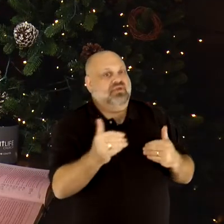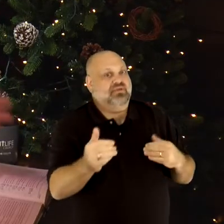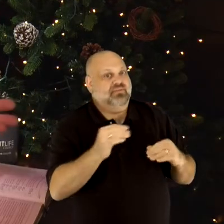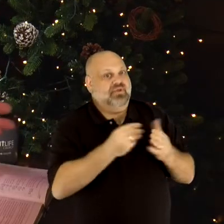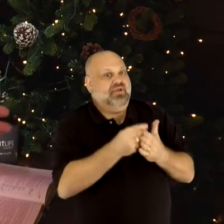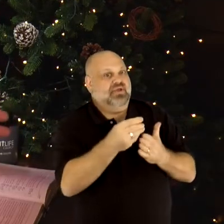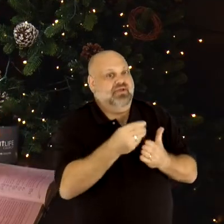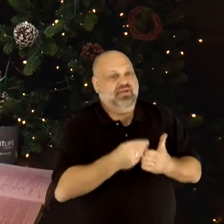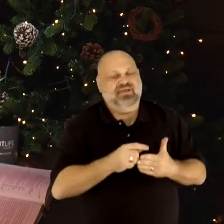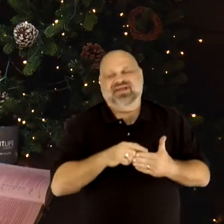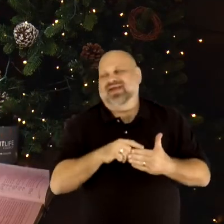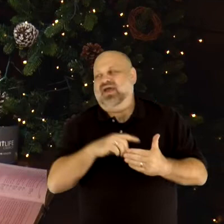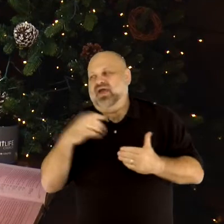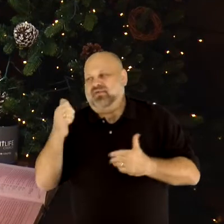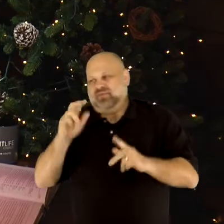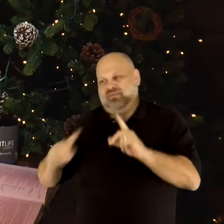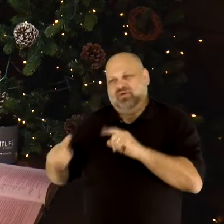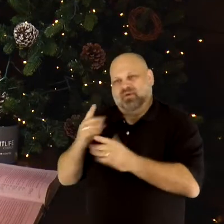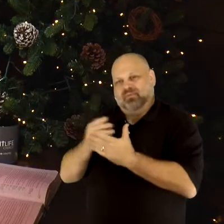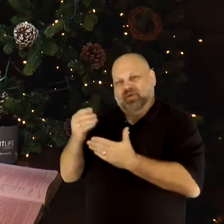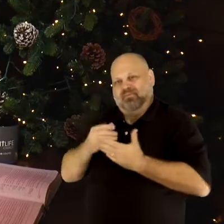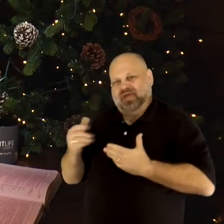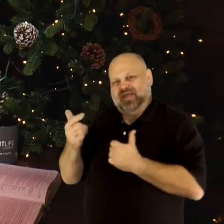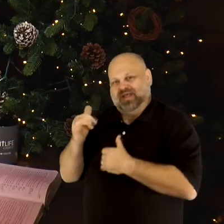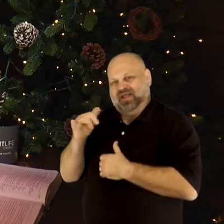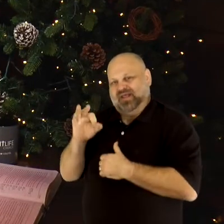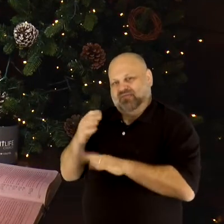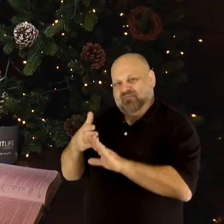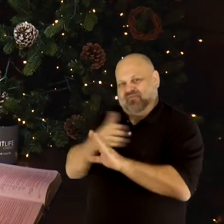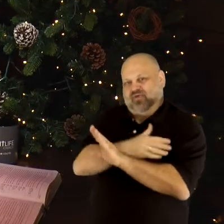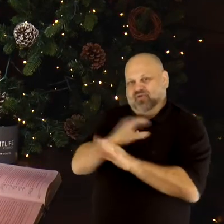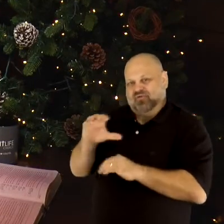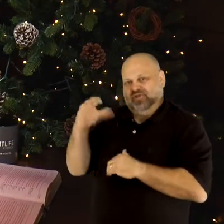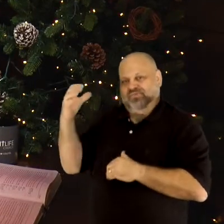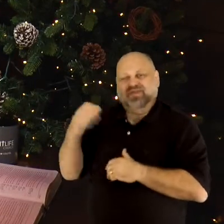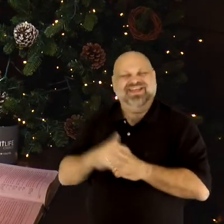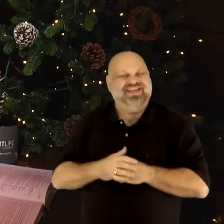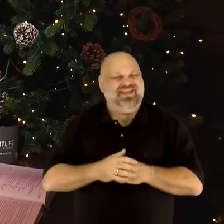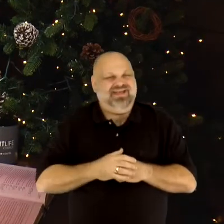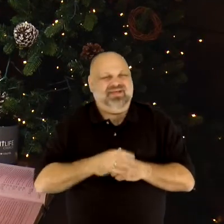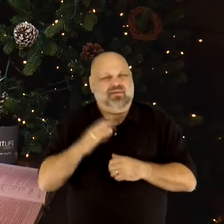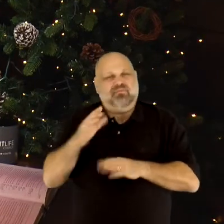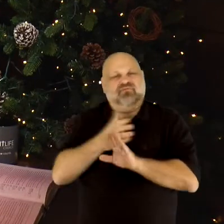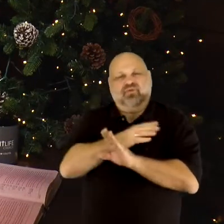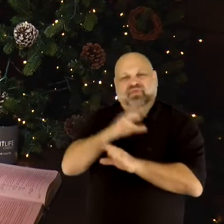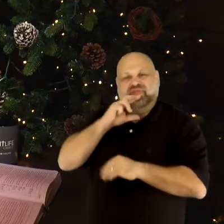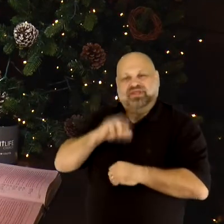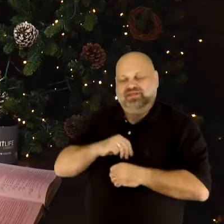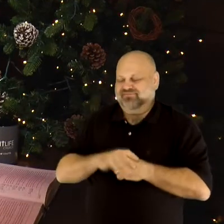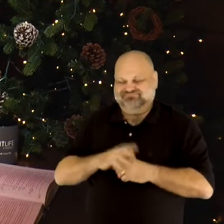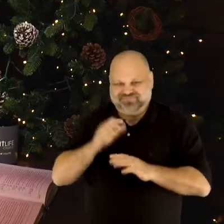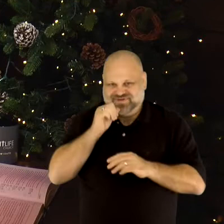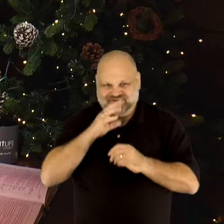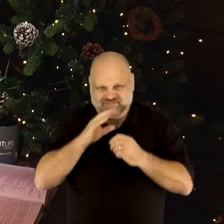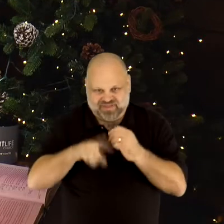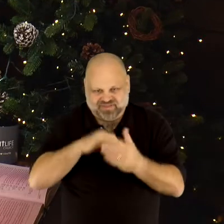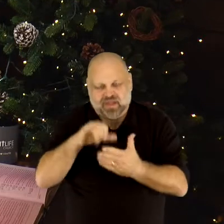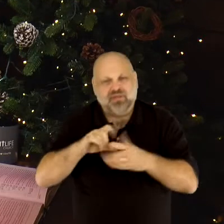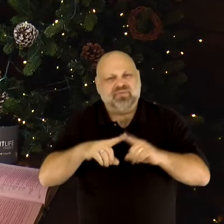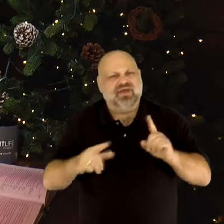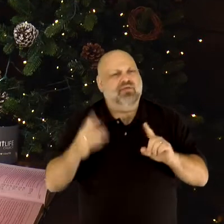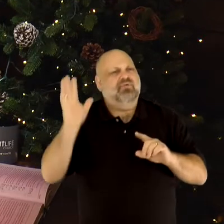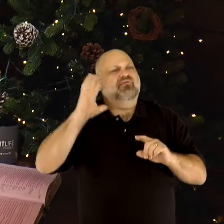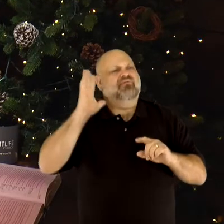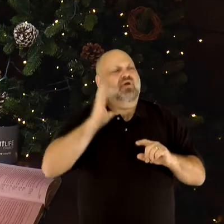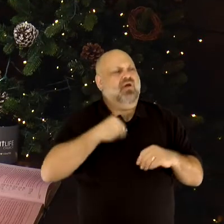it way before Thanksgiving, but we're not going to go there. You know, in my former days in retail, I remember having to begin making room in July